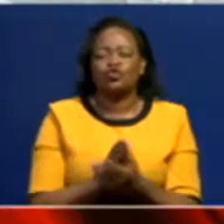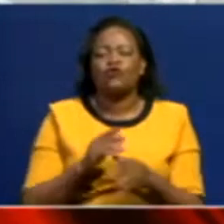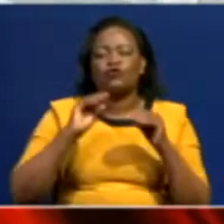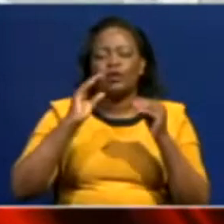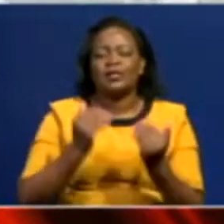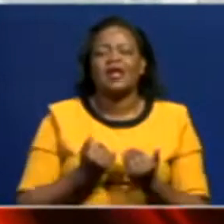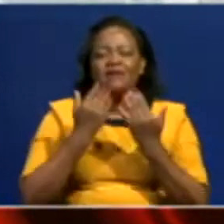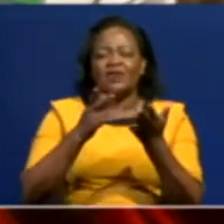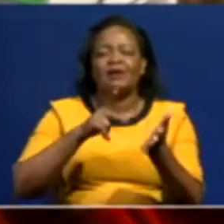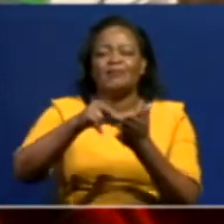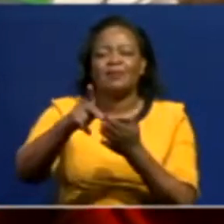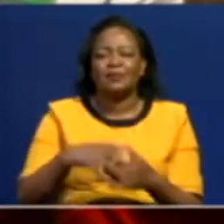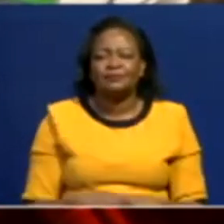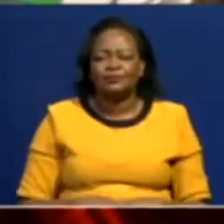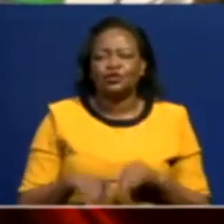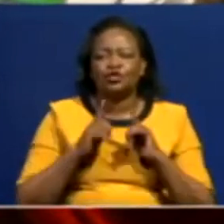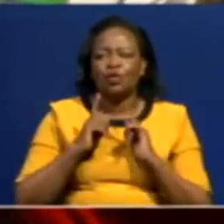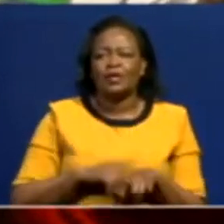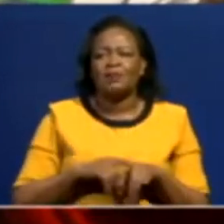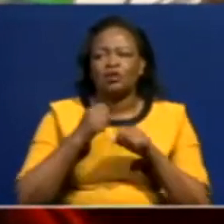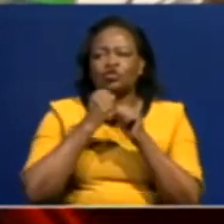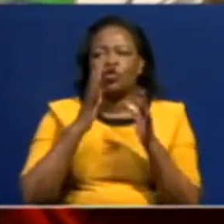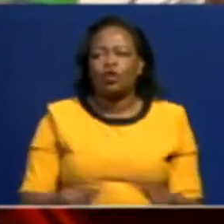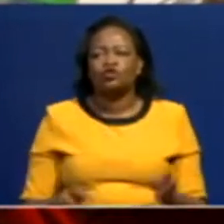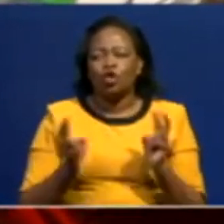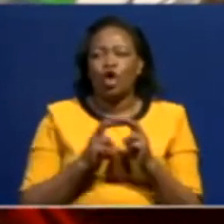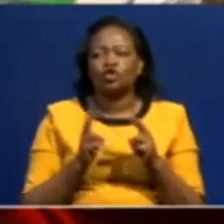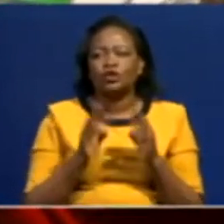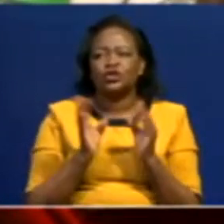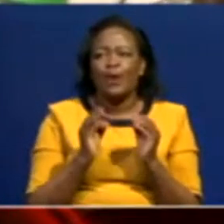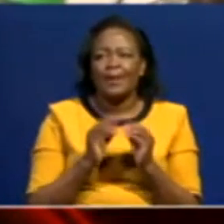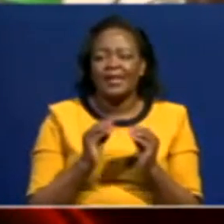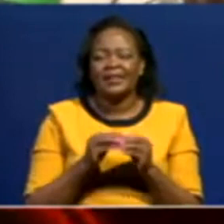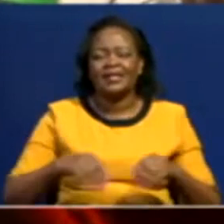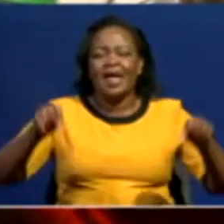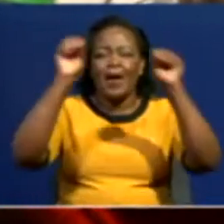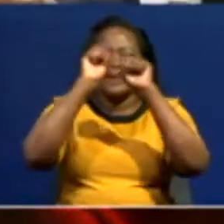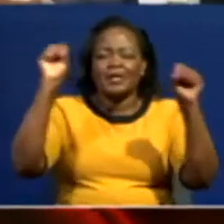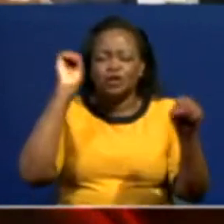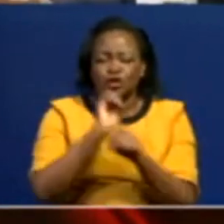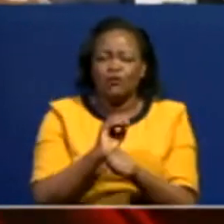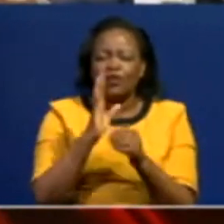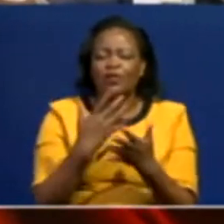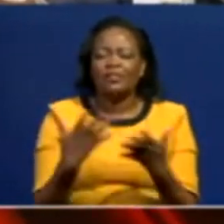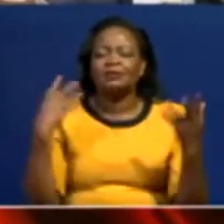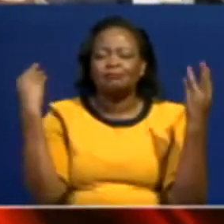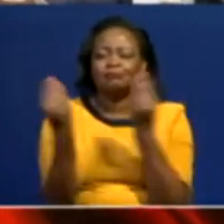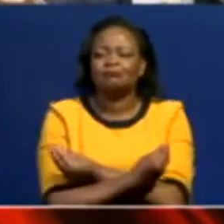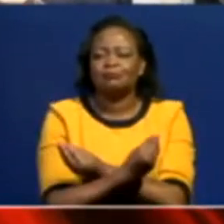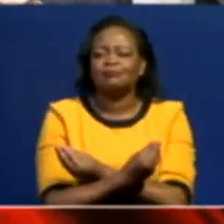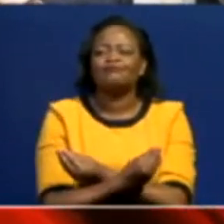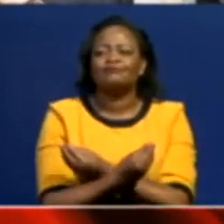delivery, and payment. Speaking at a stakeholders' consultation meeting, Presidential Advisor on Commodities Exchange,